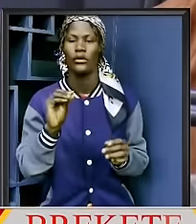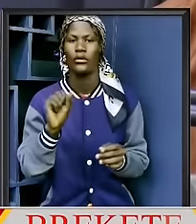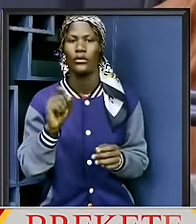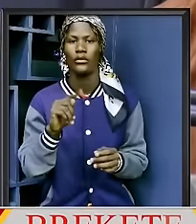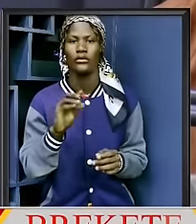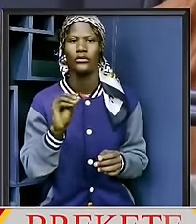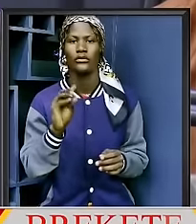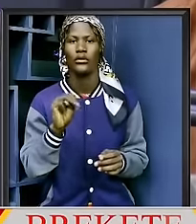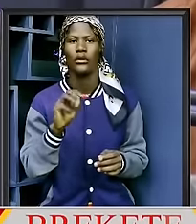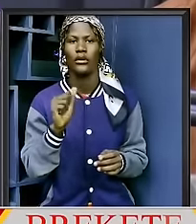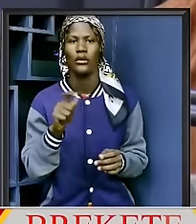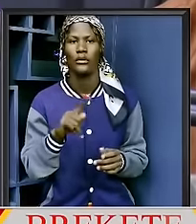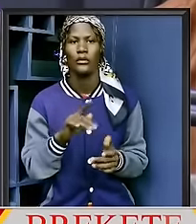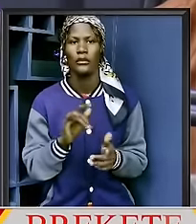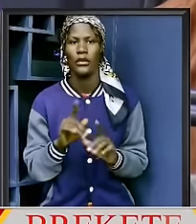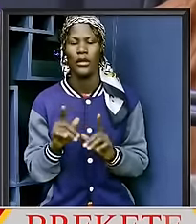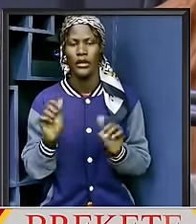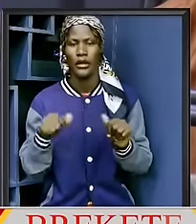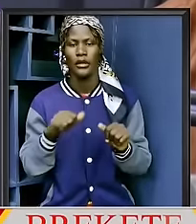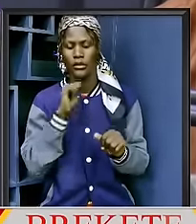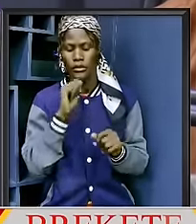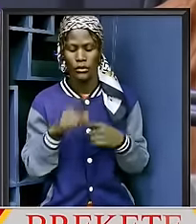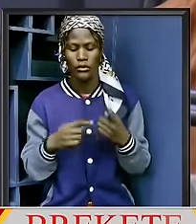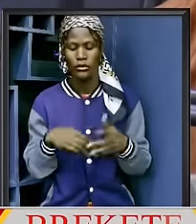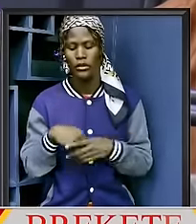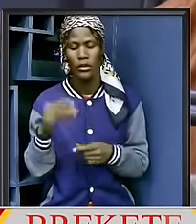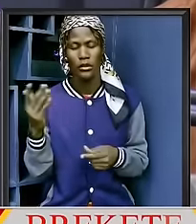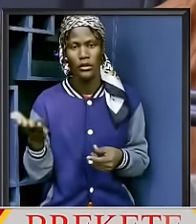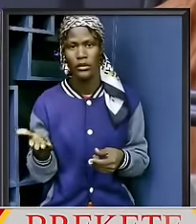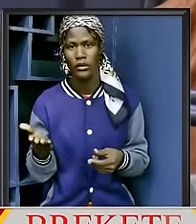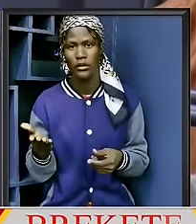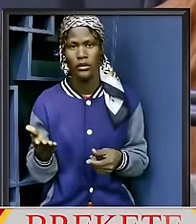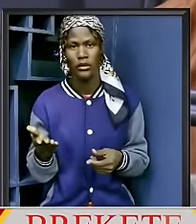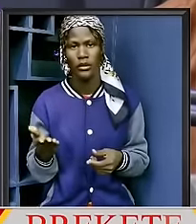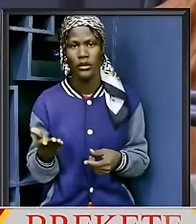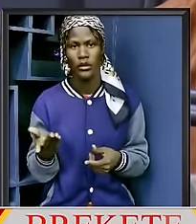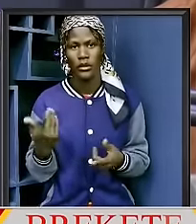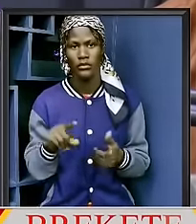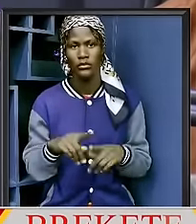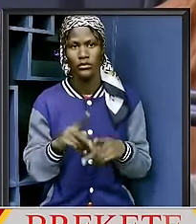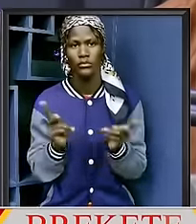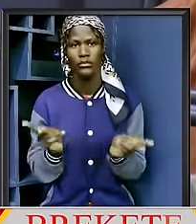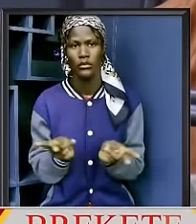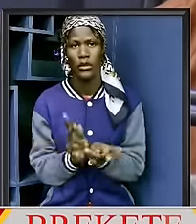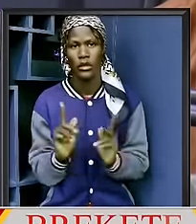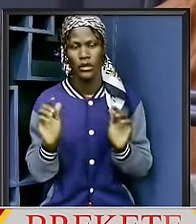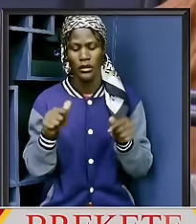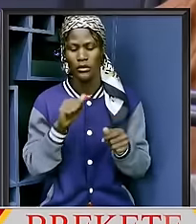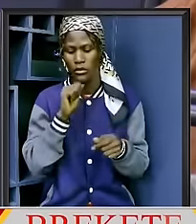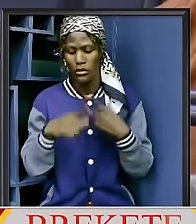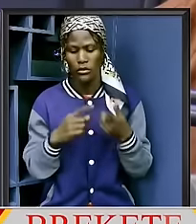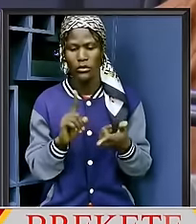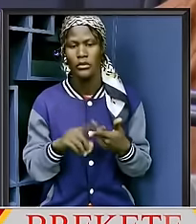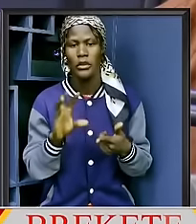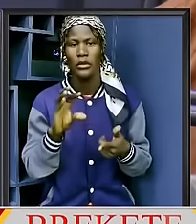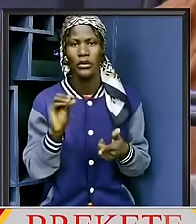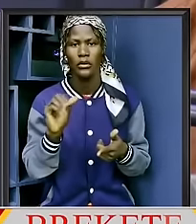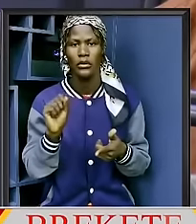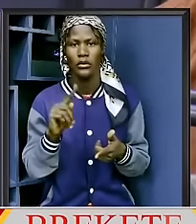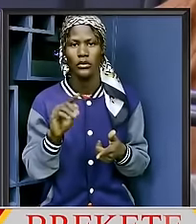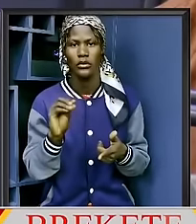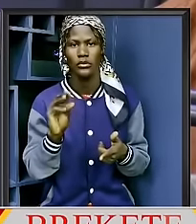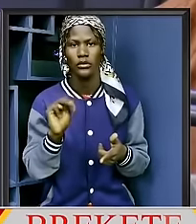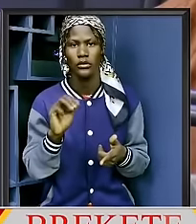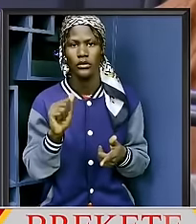again. He said, why? I said, I will come to the office. Do you know that I cannot go to my customer? Any customer I spoke with now, they are telling me that